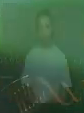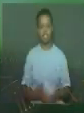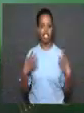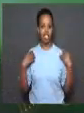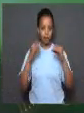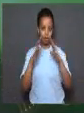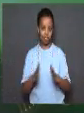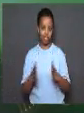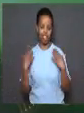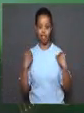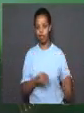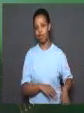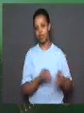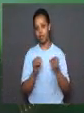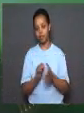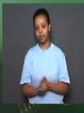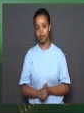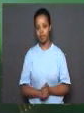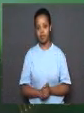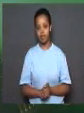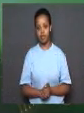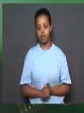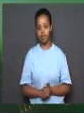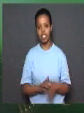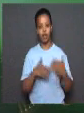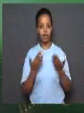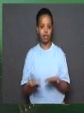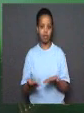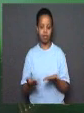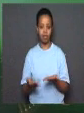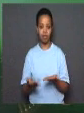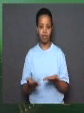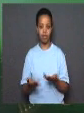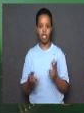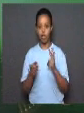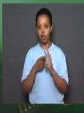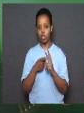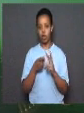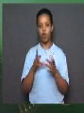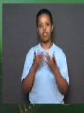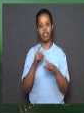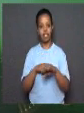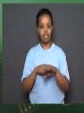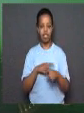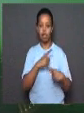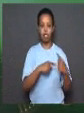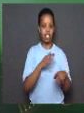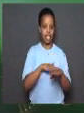Hello, teacher. Hello, students. Welcome to our third lesson on